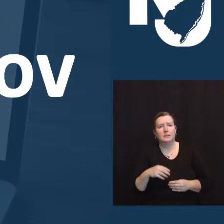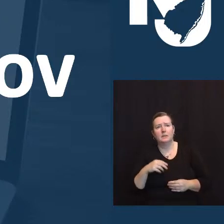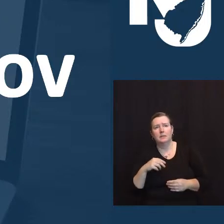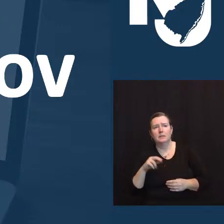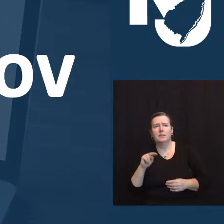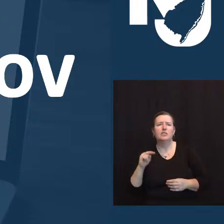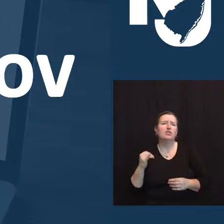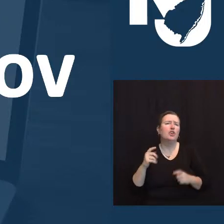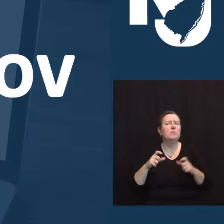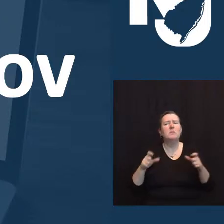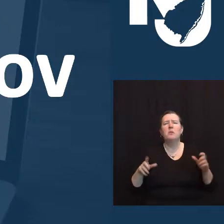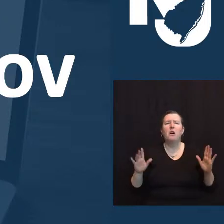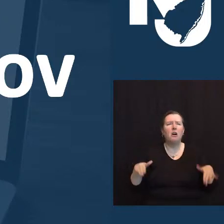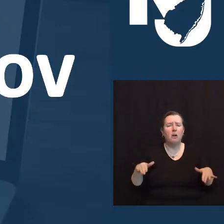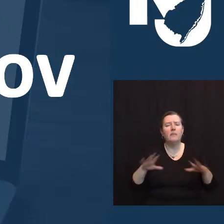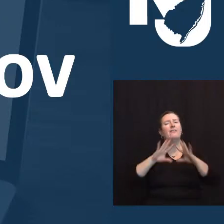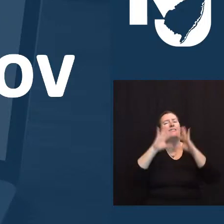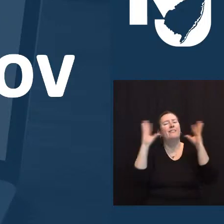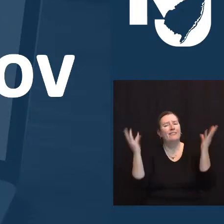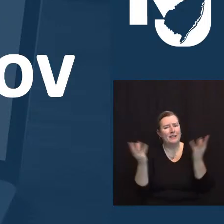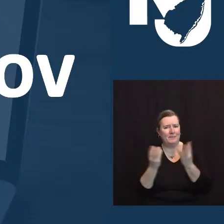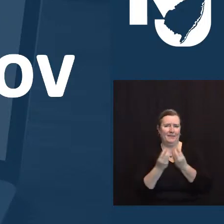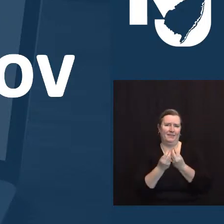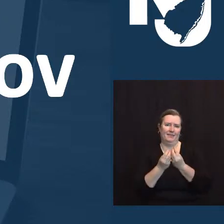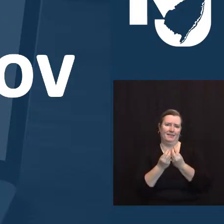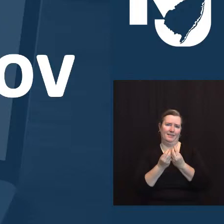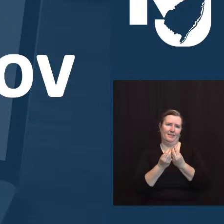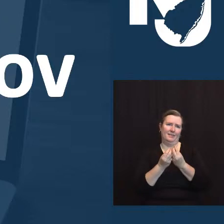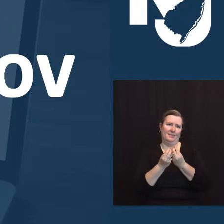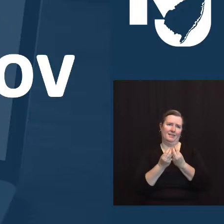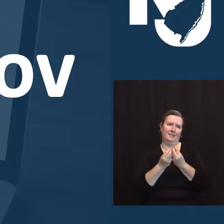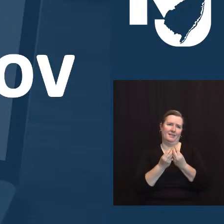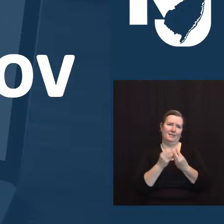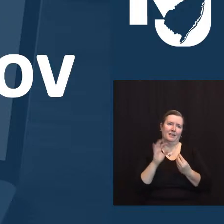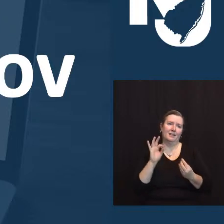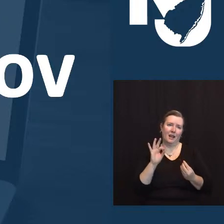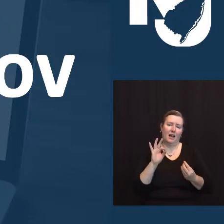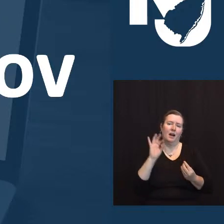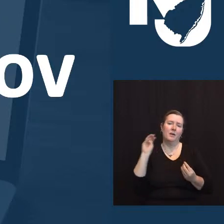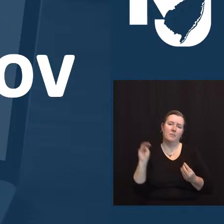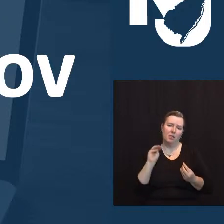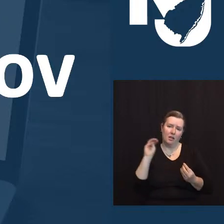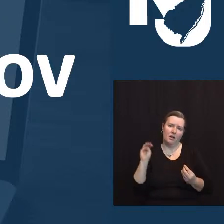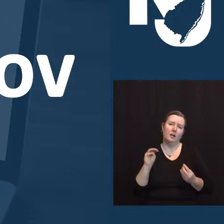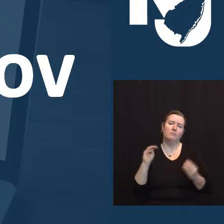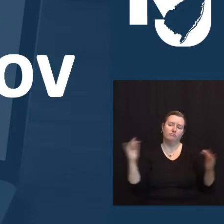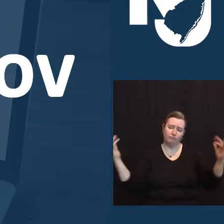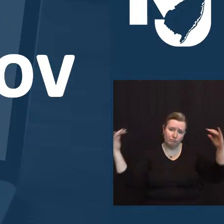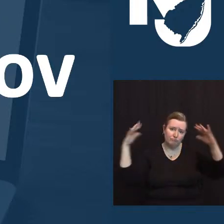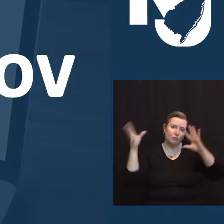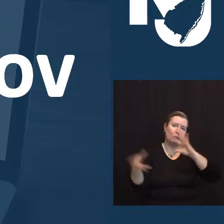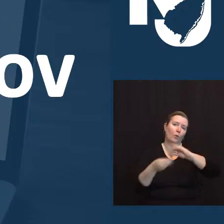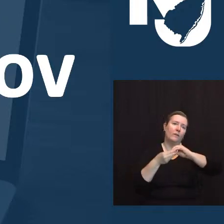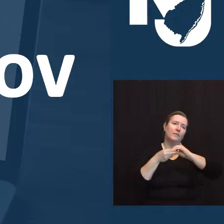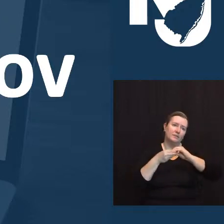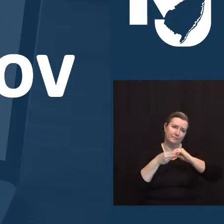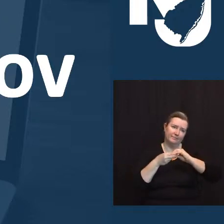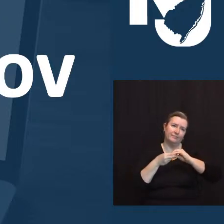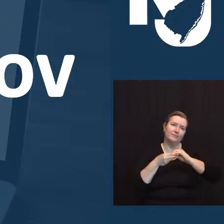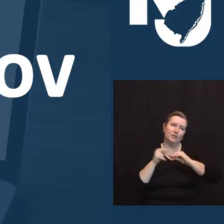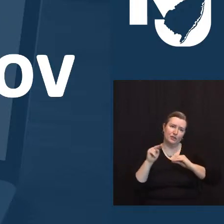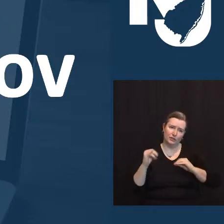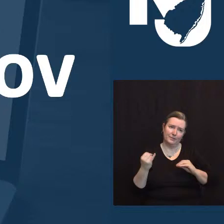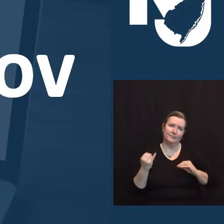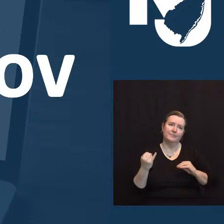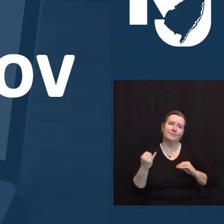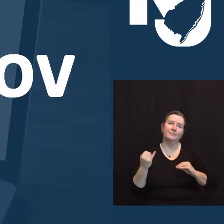family, 9 million members strong. Our state was one of the first epicenters of COVID-19 in this winter. The second wave we